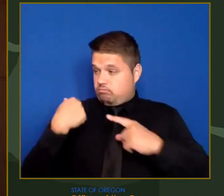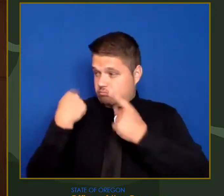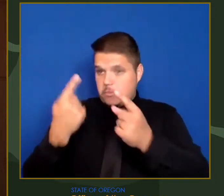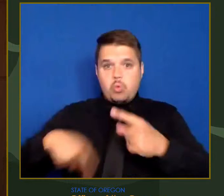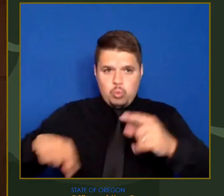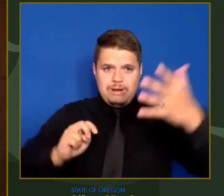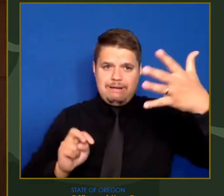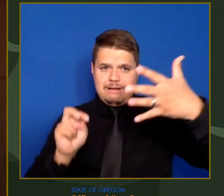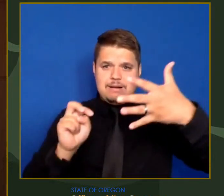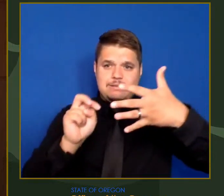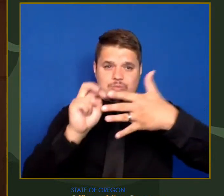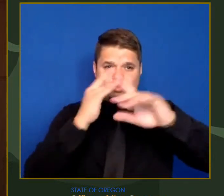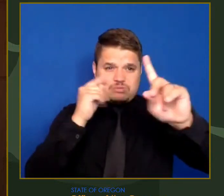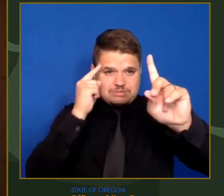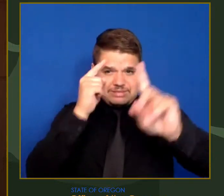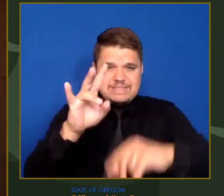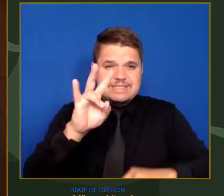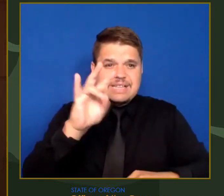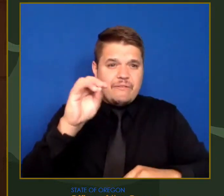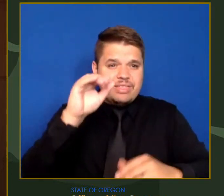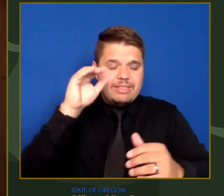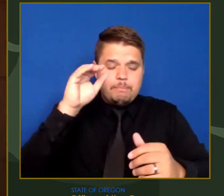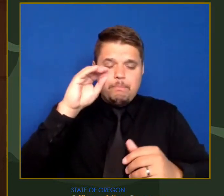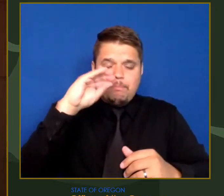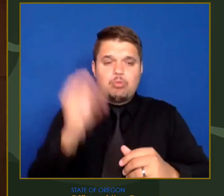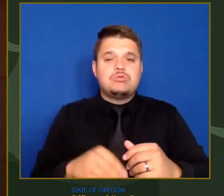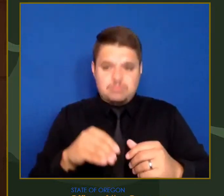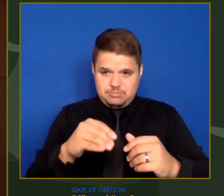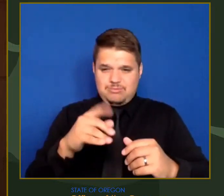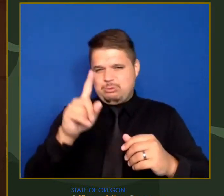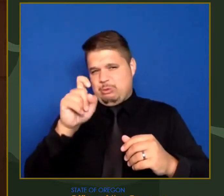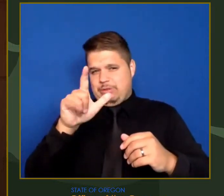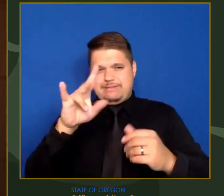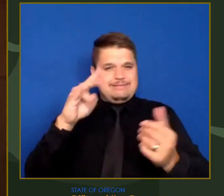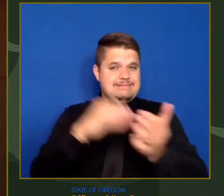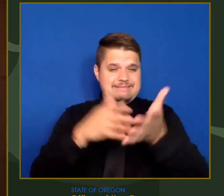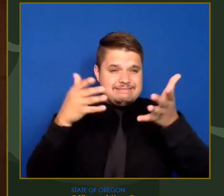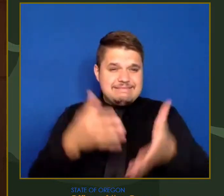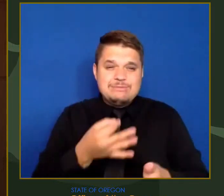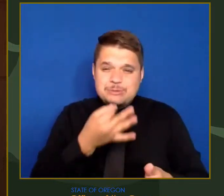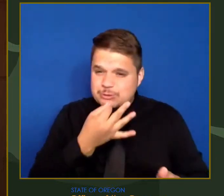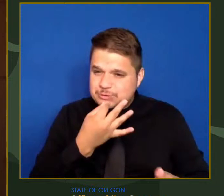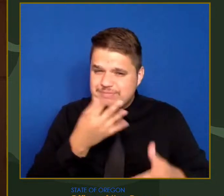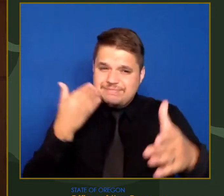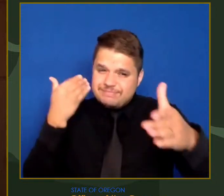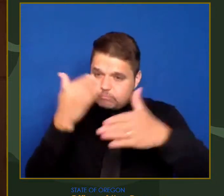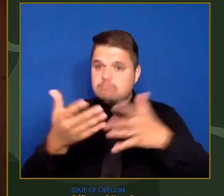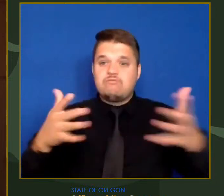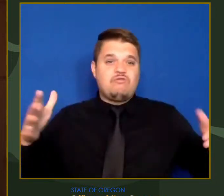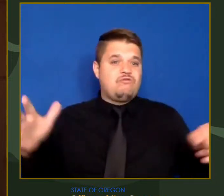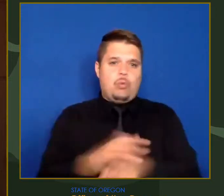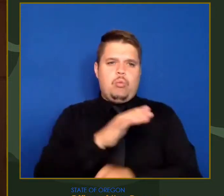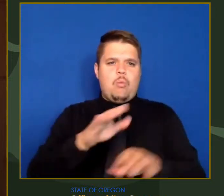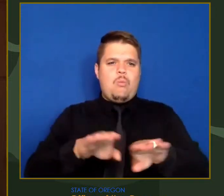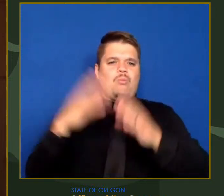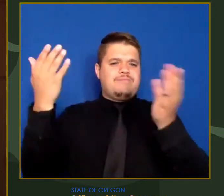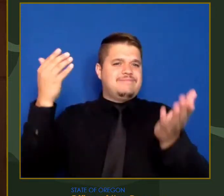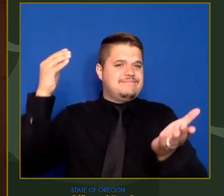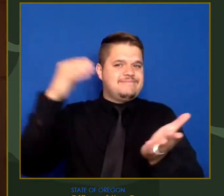127,000 Oregonians that we need to get vaccinated so we can fully reopen the economy, and that's where I'm